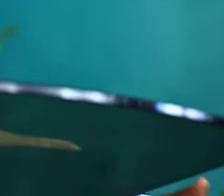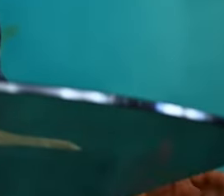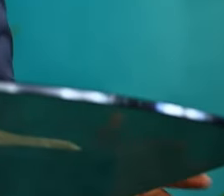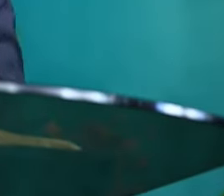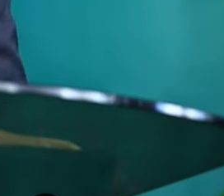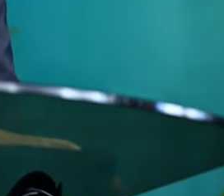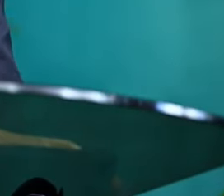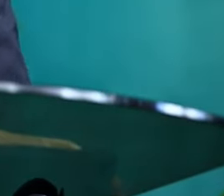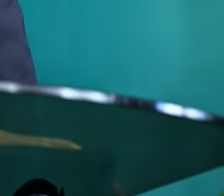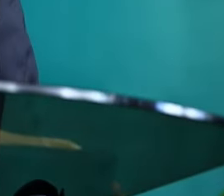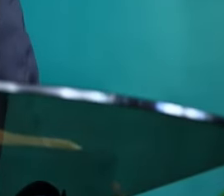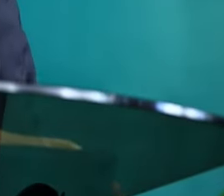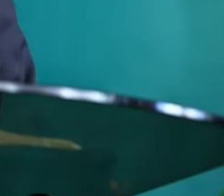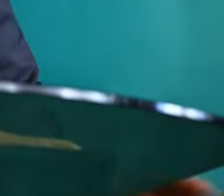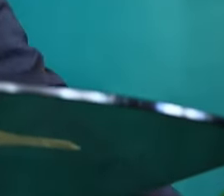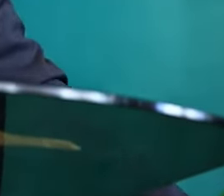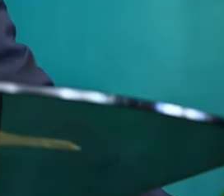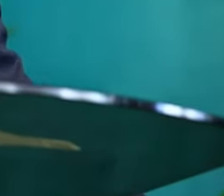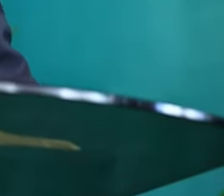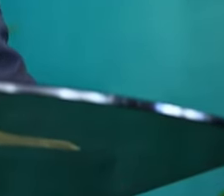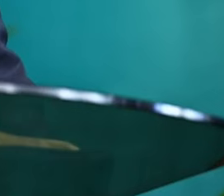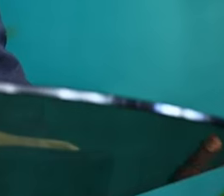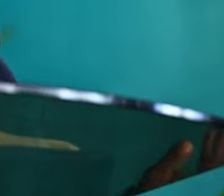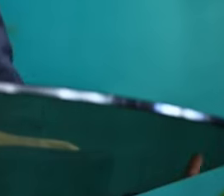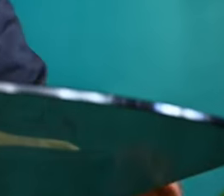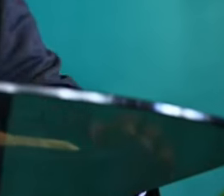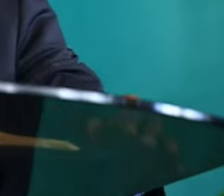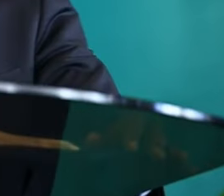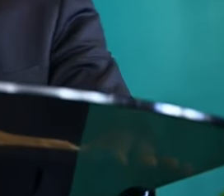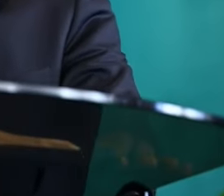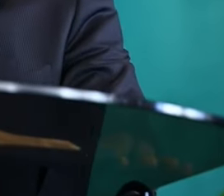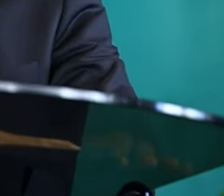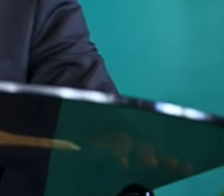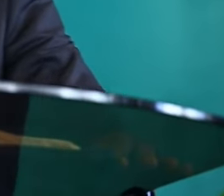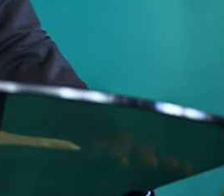warriors. It was just two of them. The rest had gone down further south.